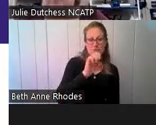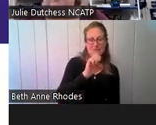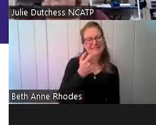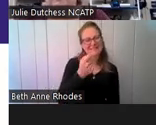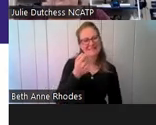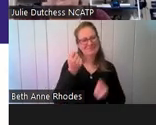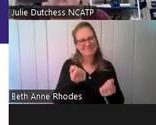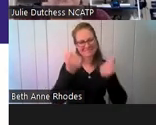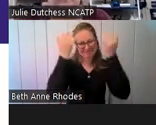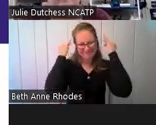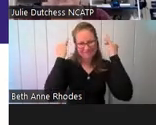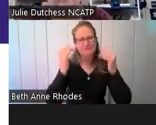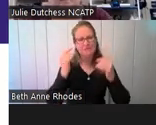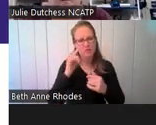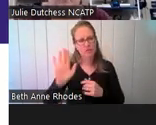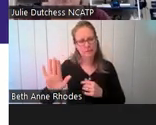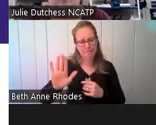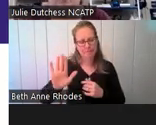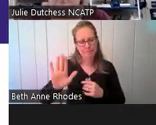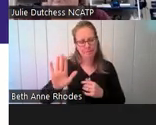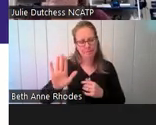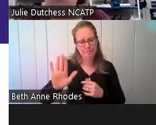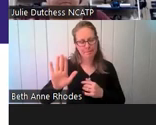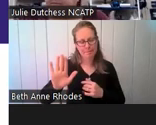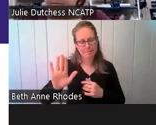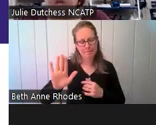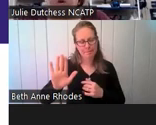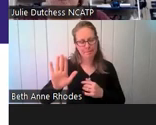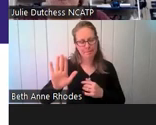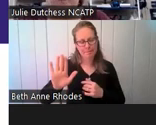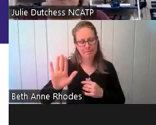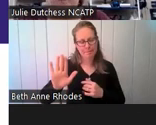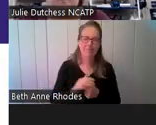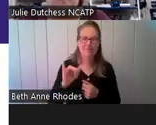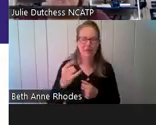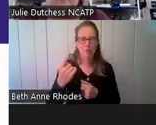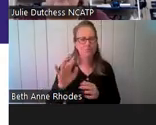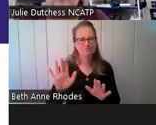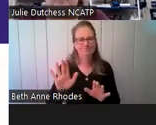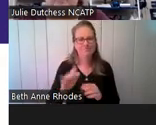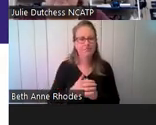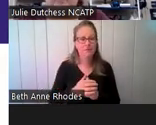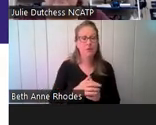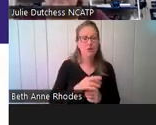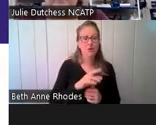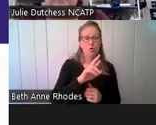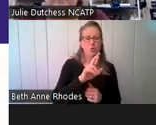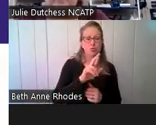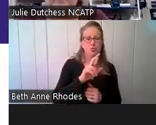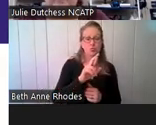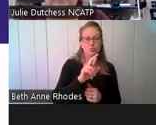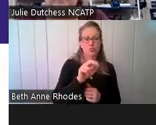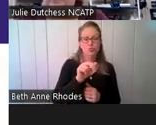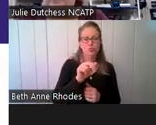can do. And so that's one that I would not use for that. Raindrop.io is a good